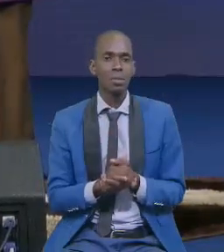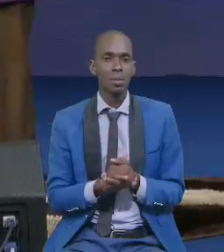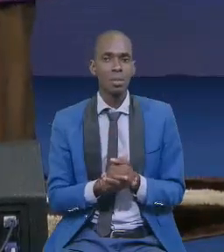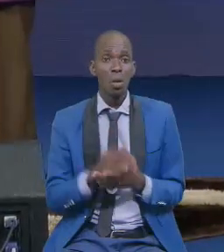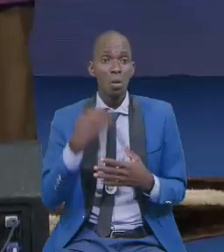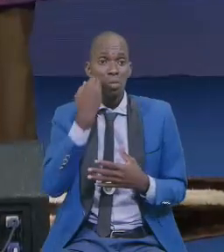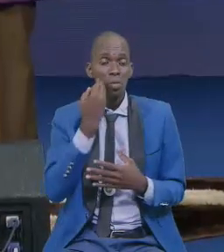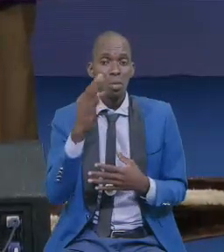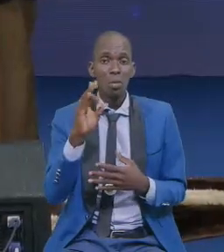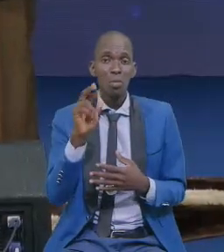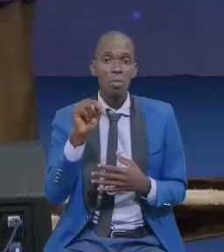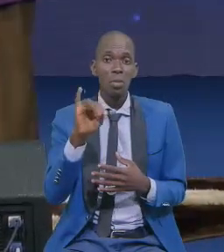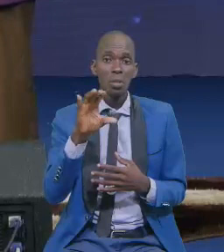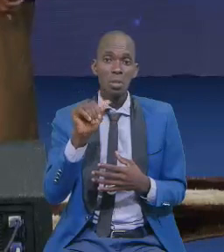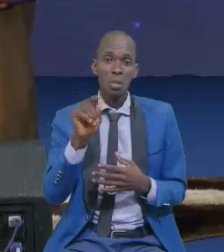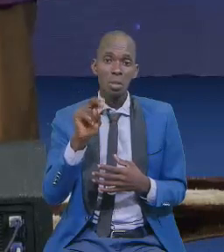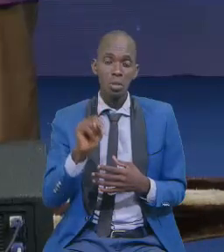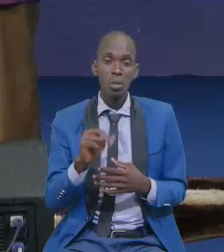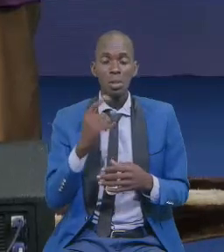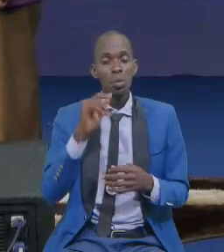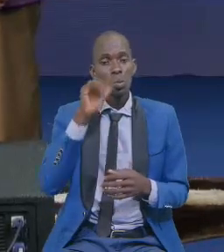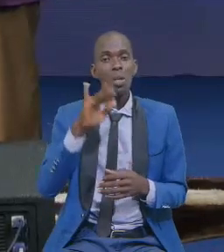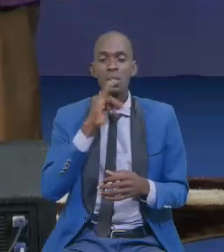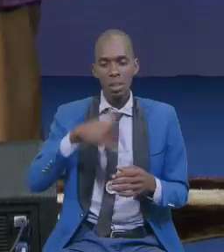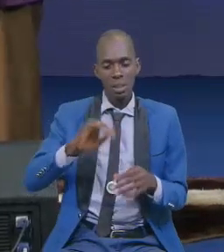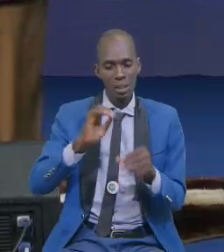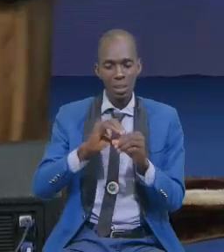Fornication. That woman is still in the dark.